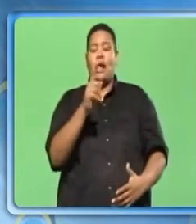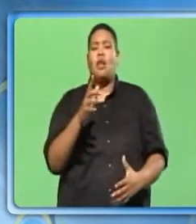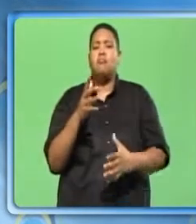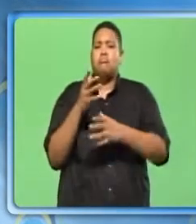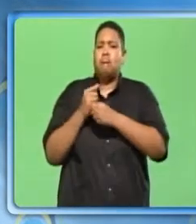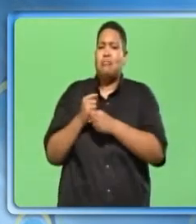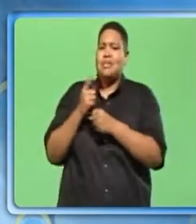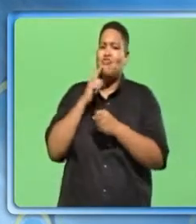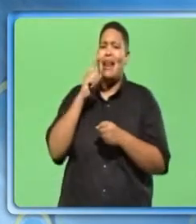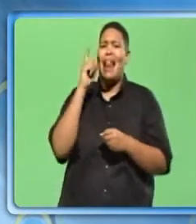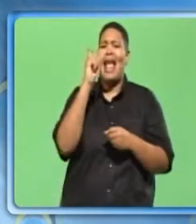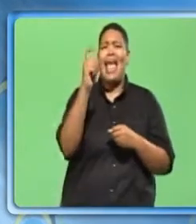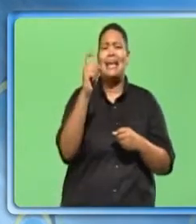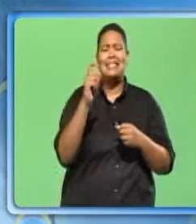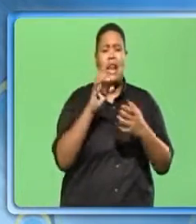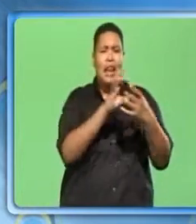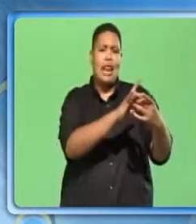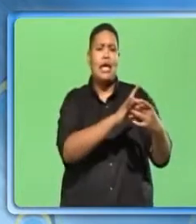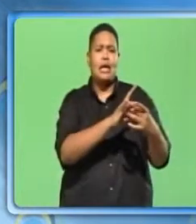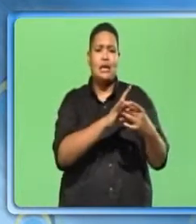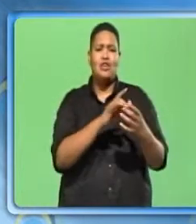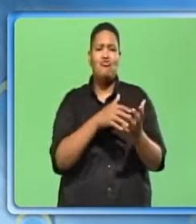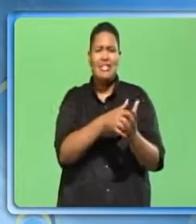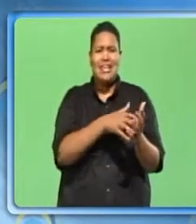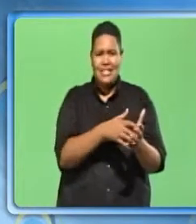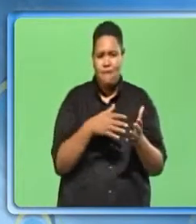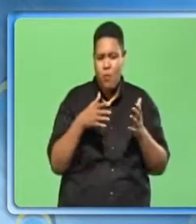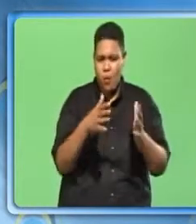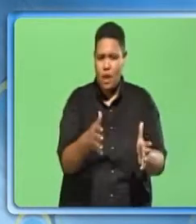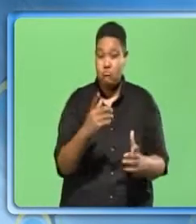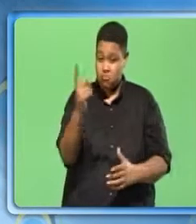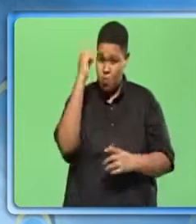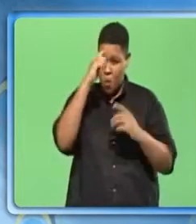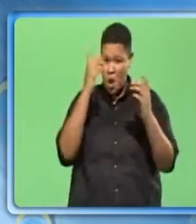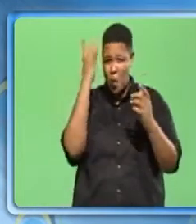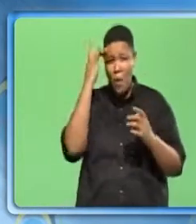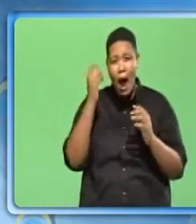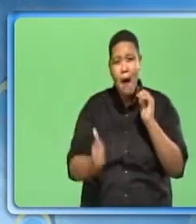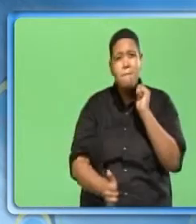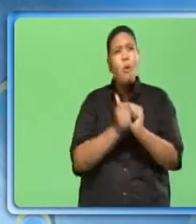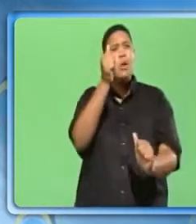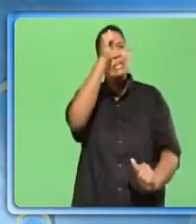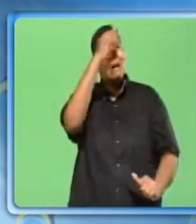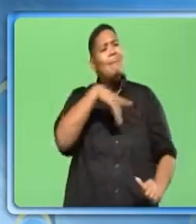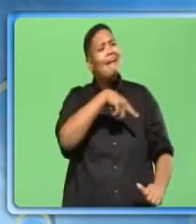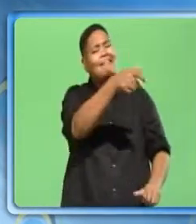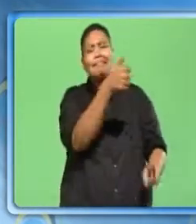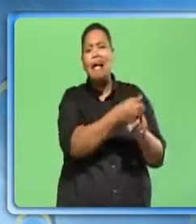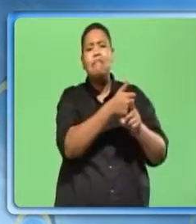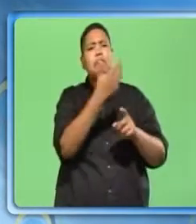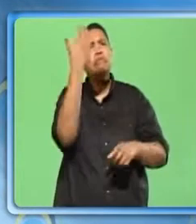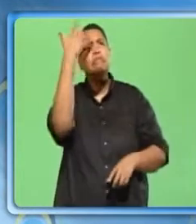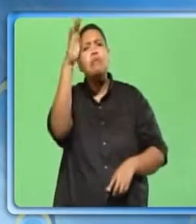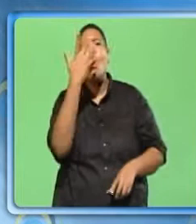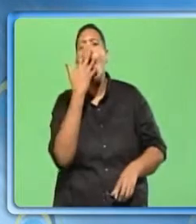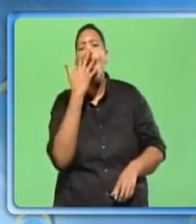an X-linked recessive manner. Have you ever wondered why there are more men colorblind than women?